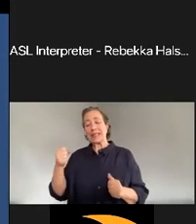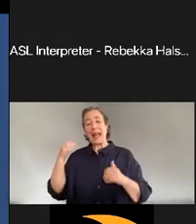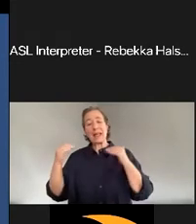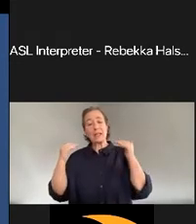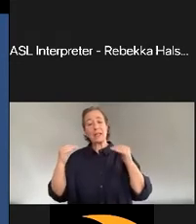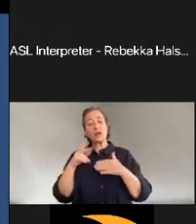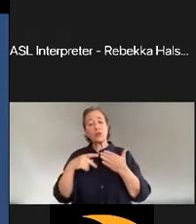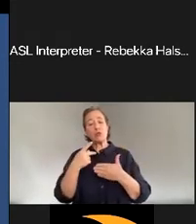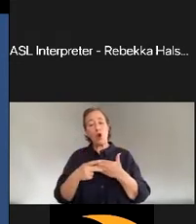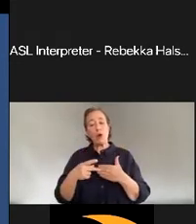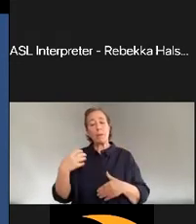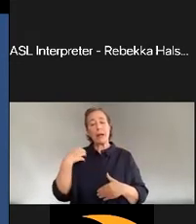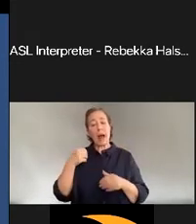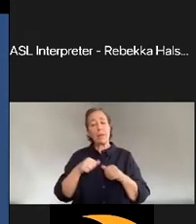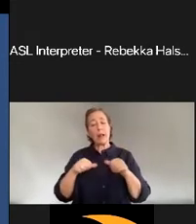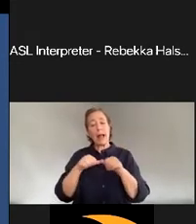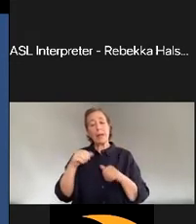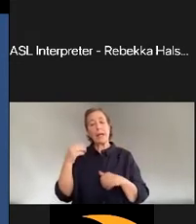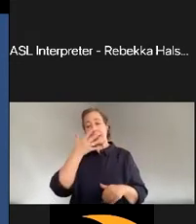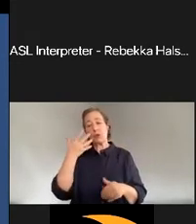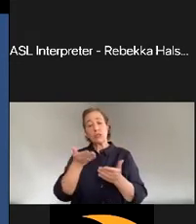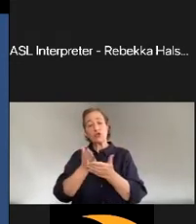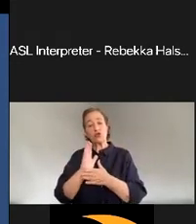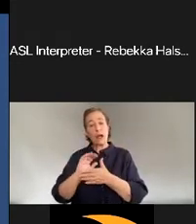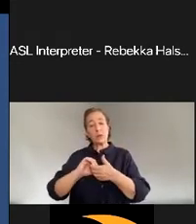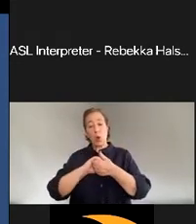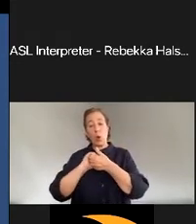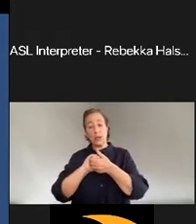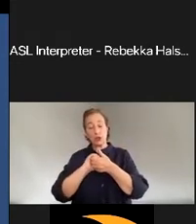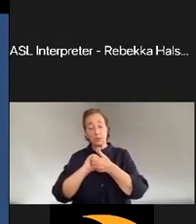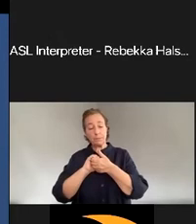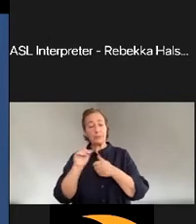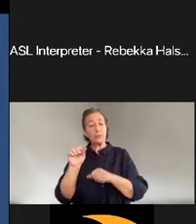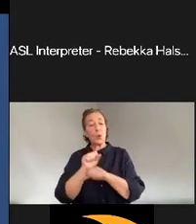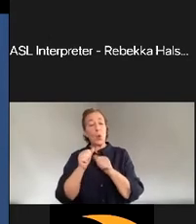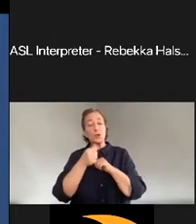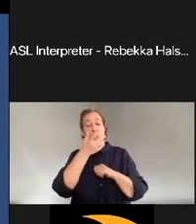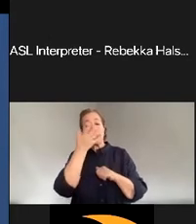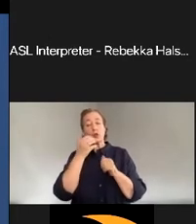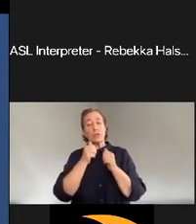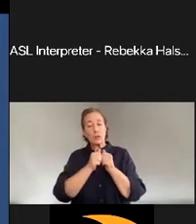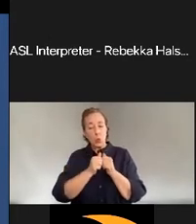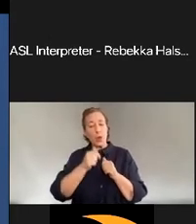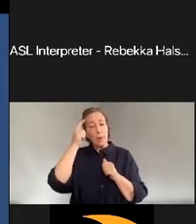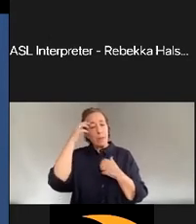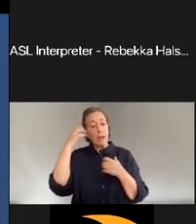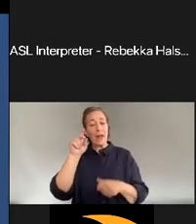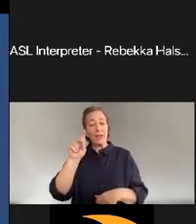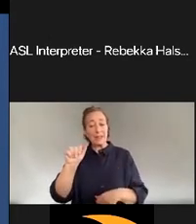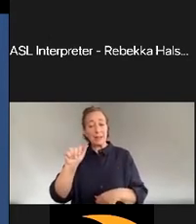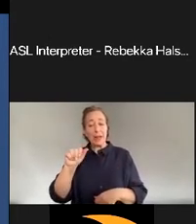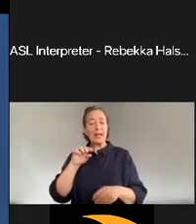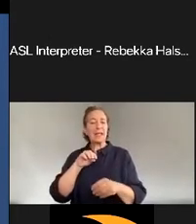Capital Area Immigrants' Rights Coalition, where she works with immigrants with mental health disabilities detained in the